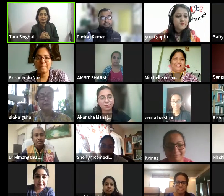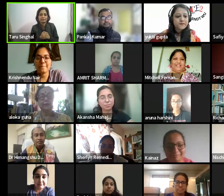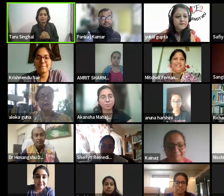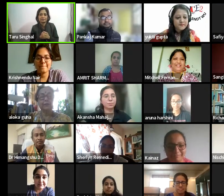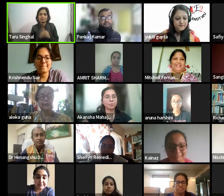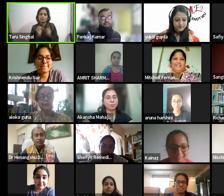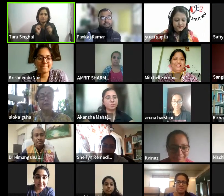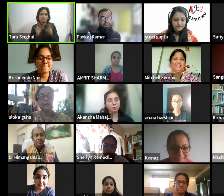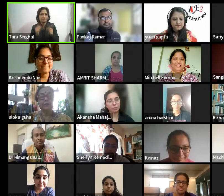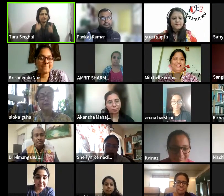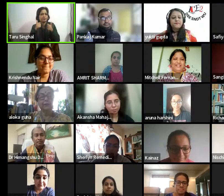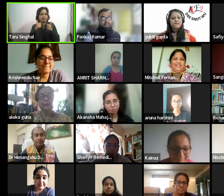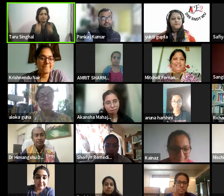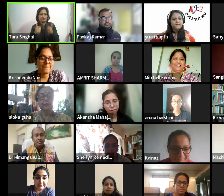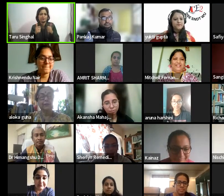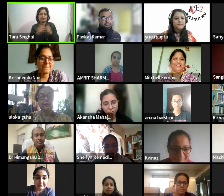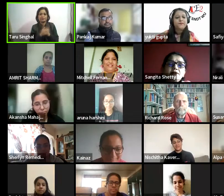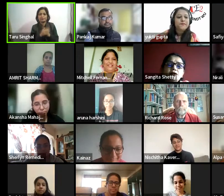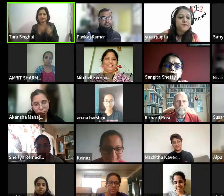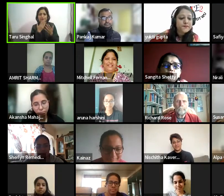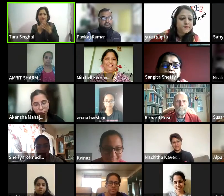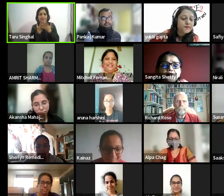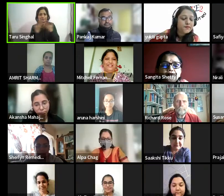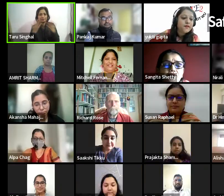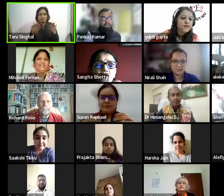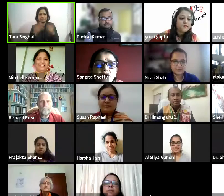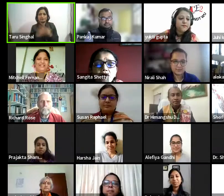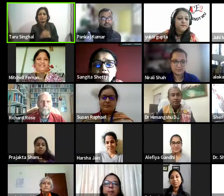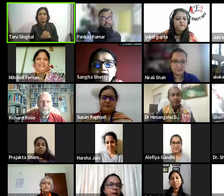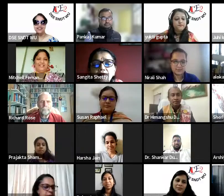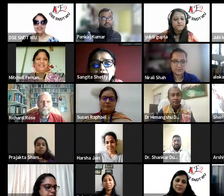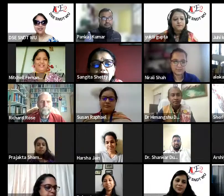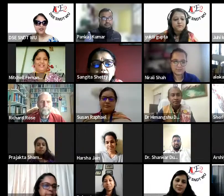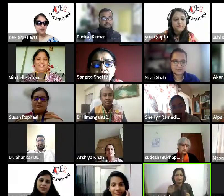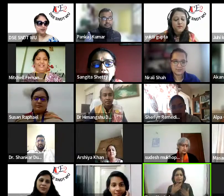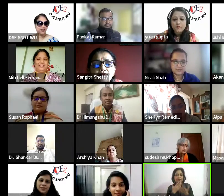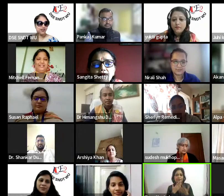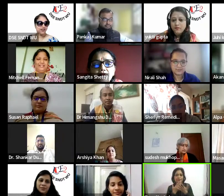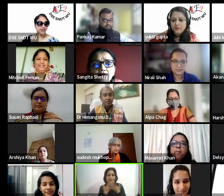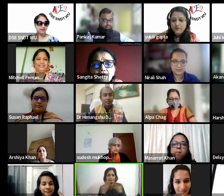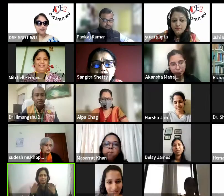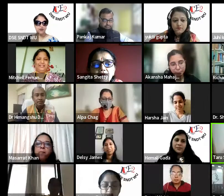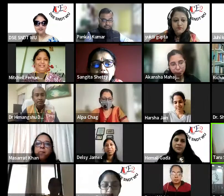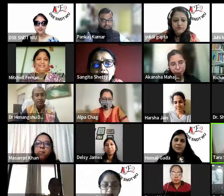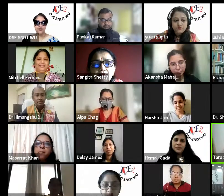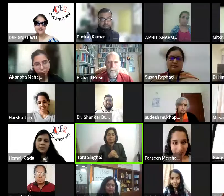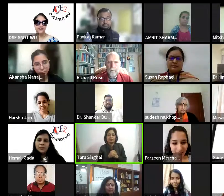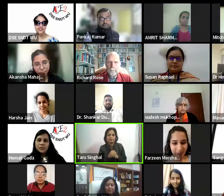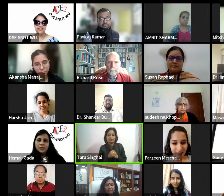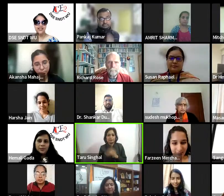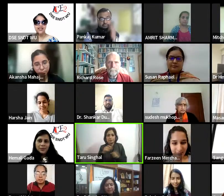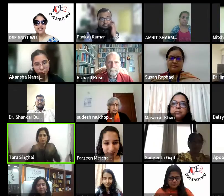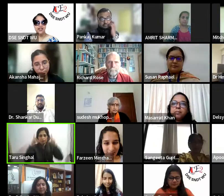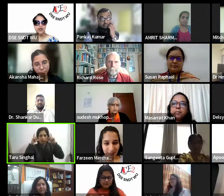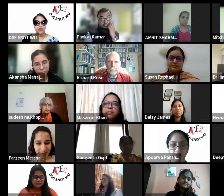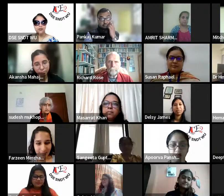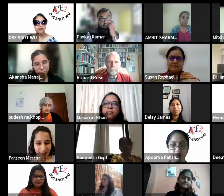Okay, done. Yes. All right. Thank you, Yukti. Thank you. Thank you, everyone. And thank you to our